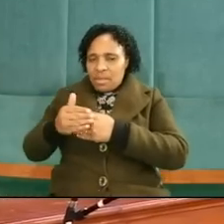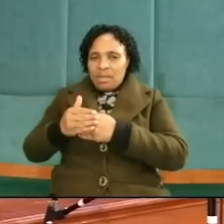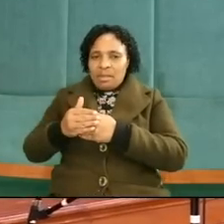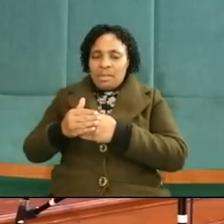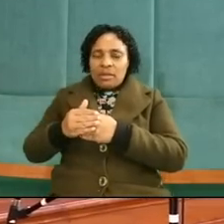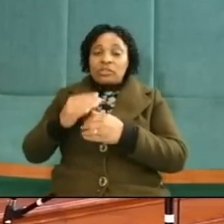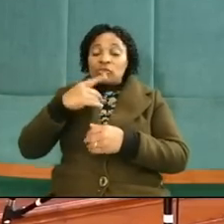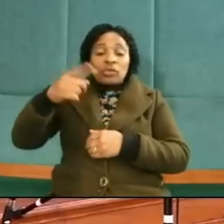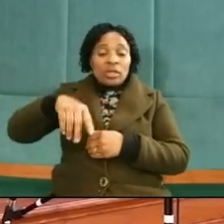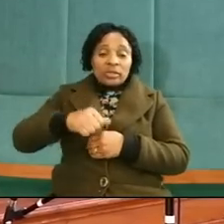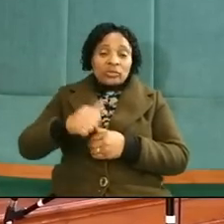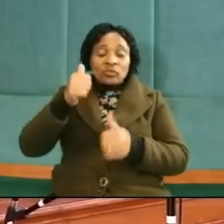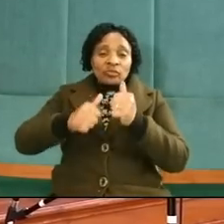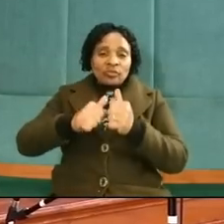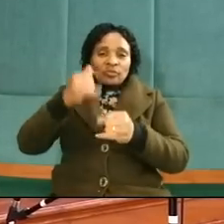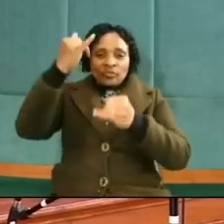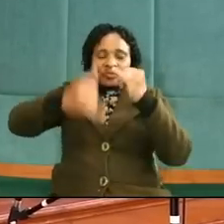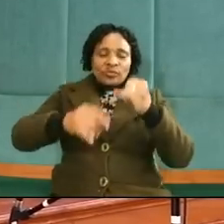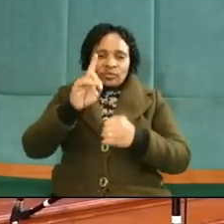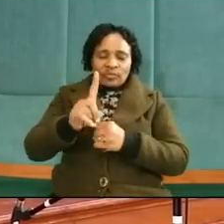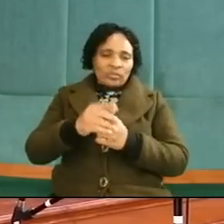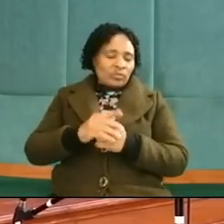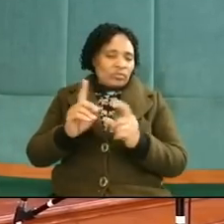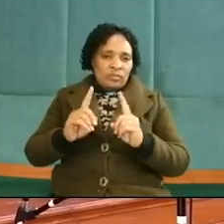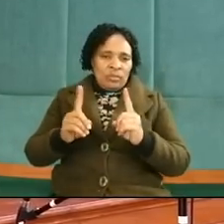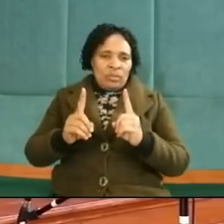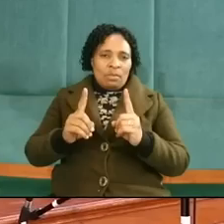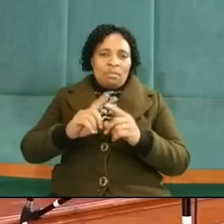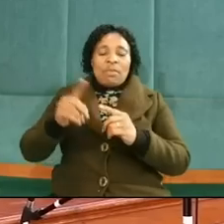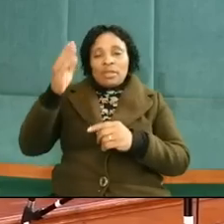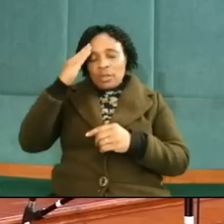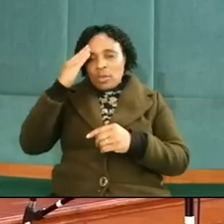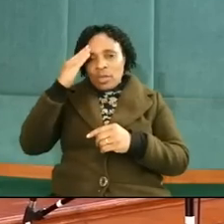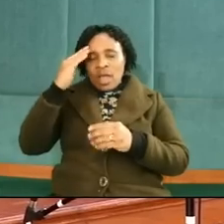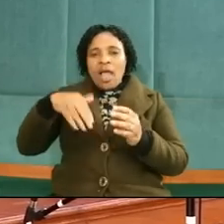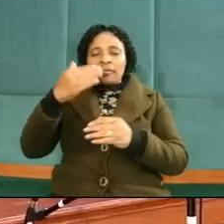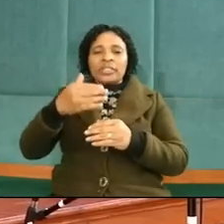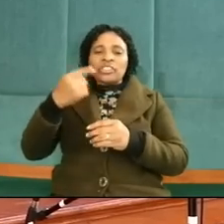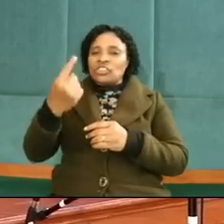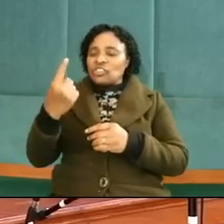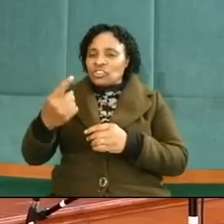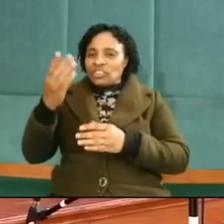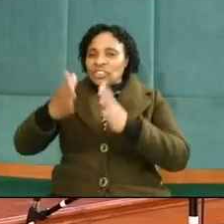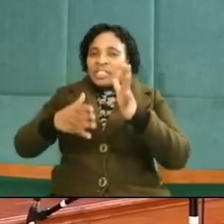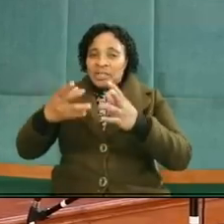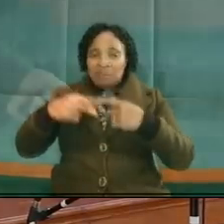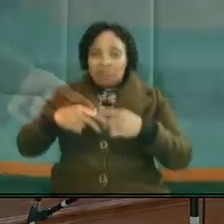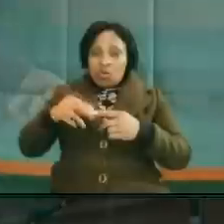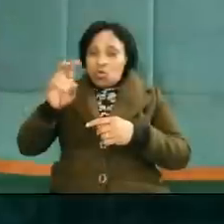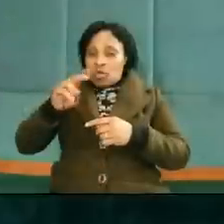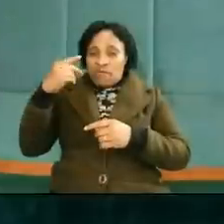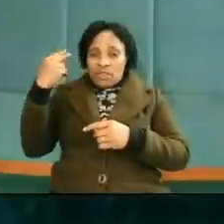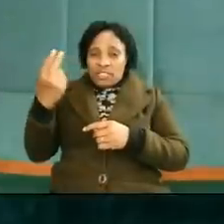he not told us which one will be the final one, he knows that after every sign, people would be looking for his second